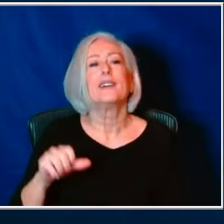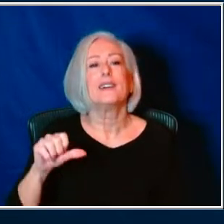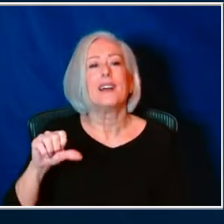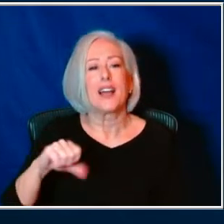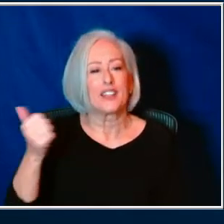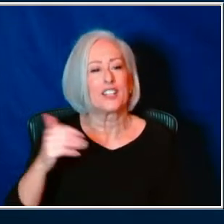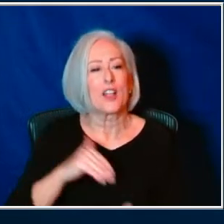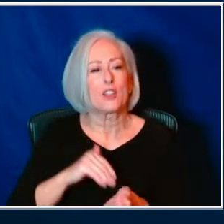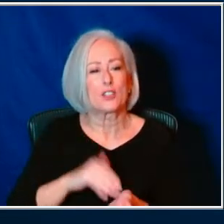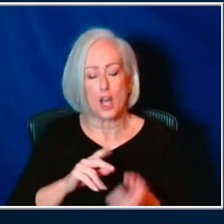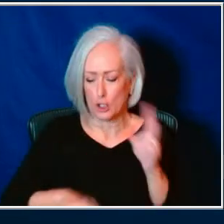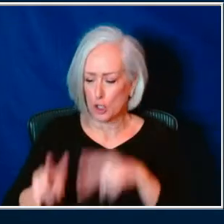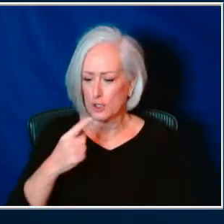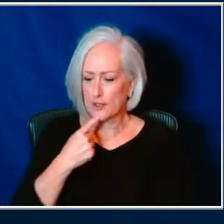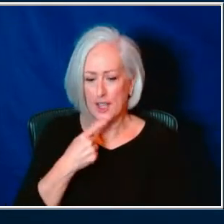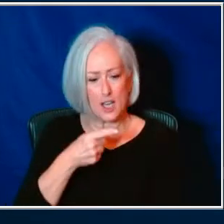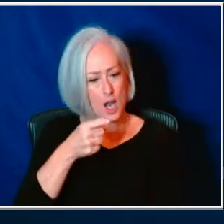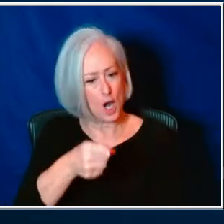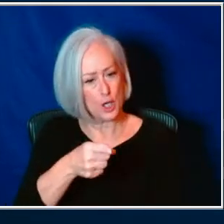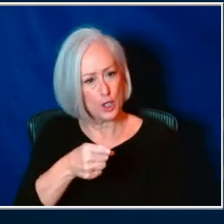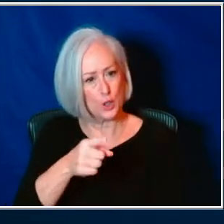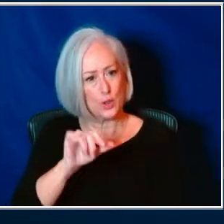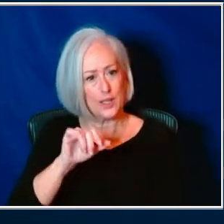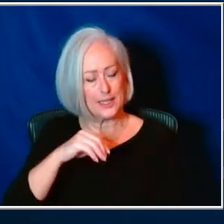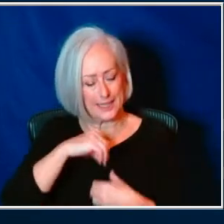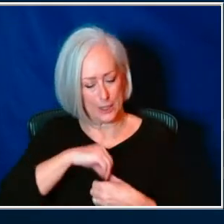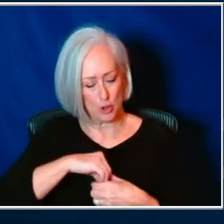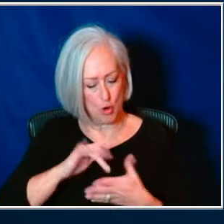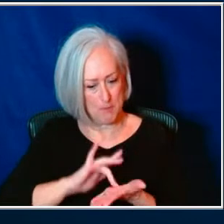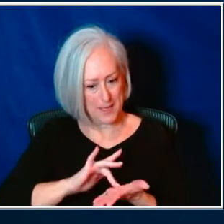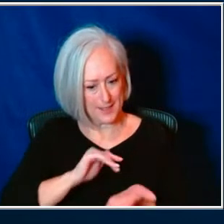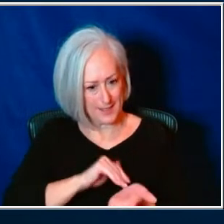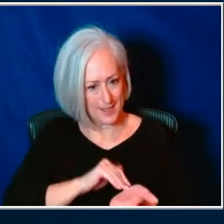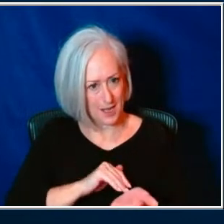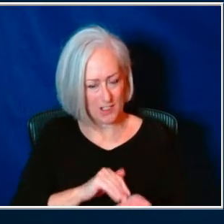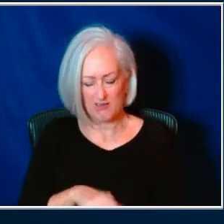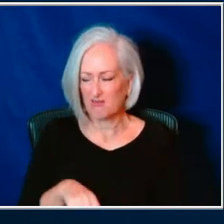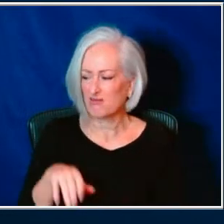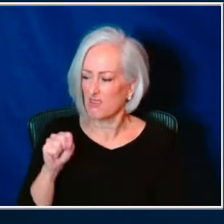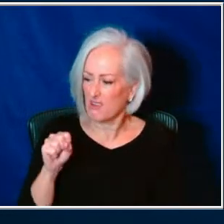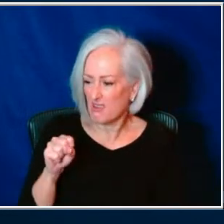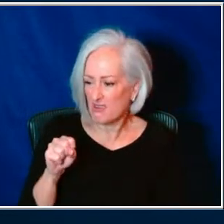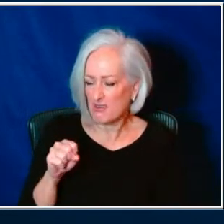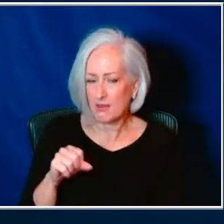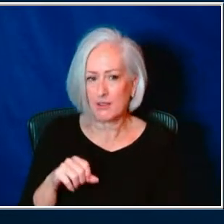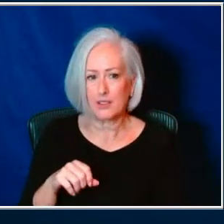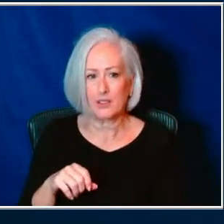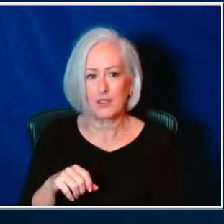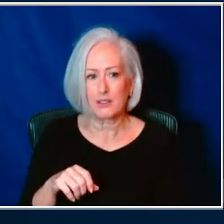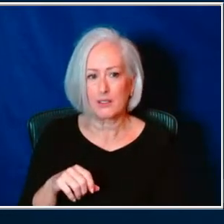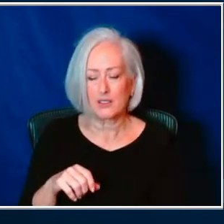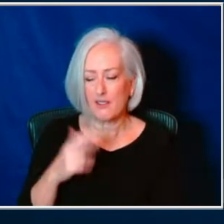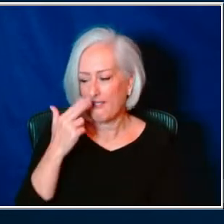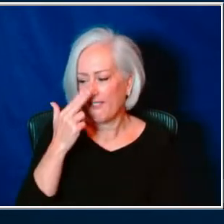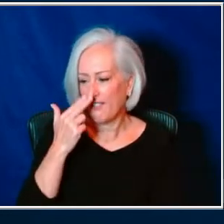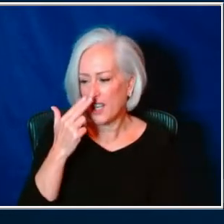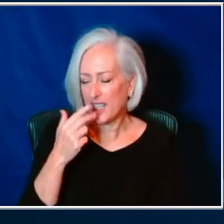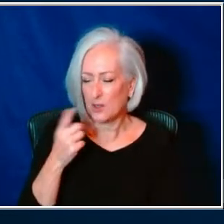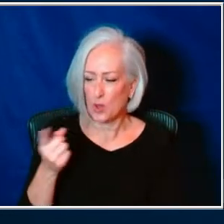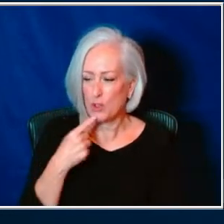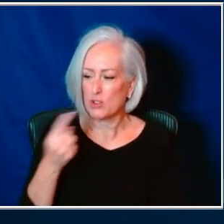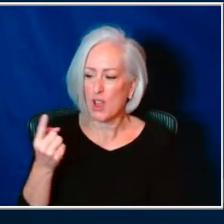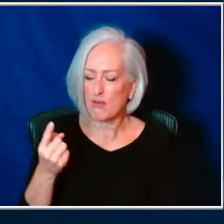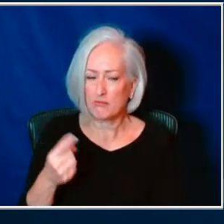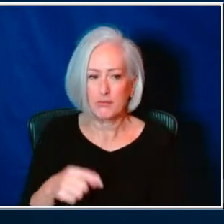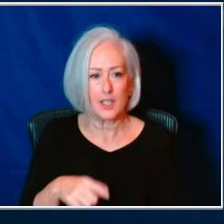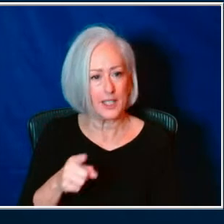and said, "Stites, are you an internal medicine doctor?" And I growled back at him and I said, "Very funny, Burton. What are you saying?" He goes, "Can